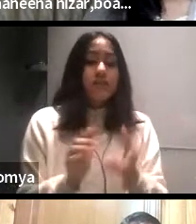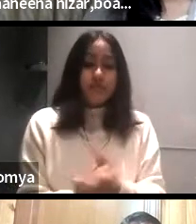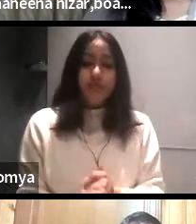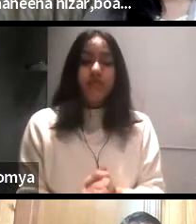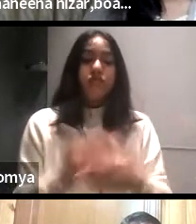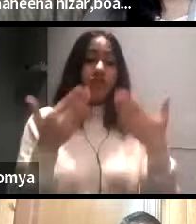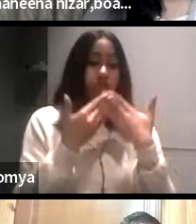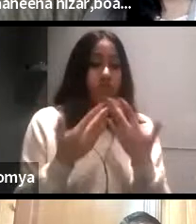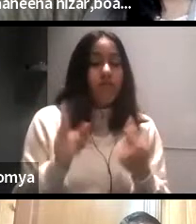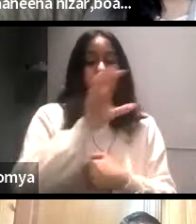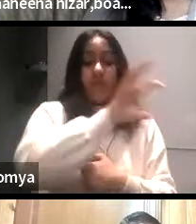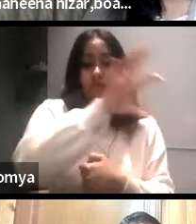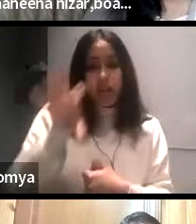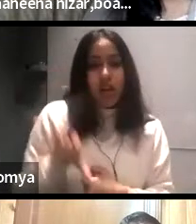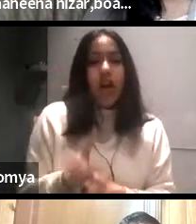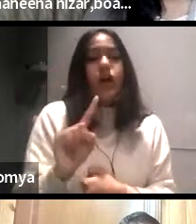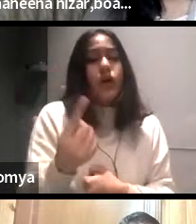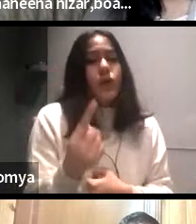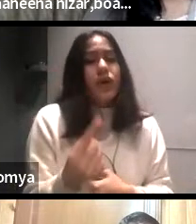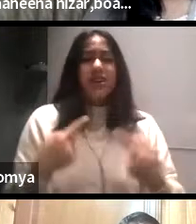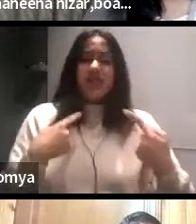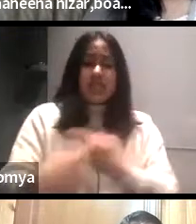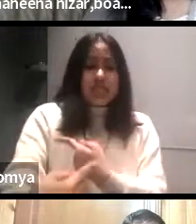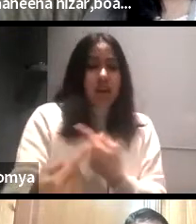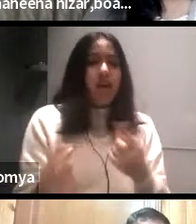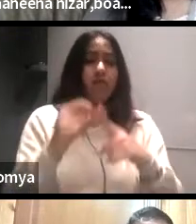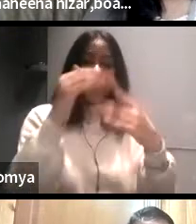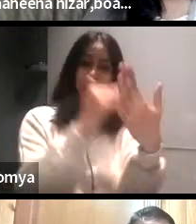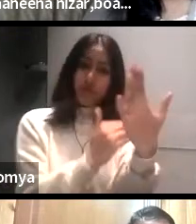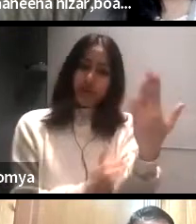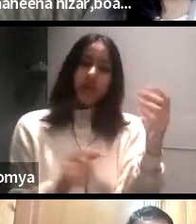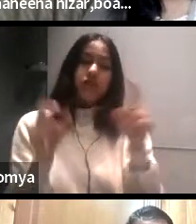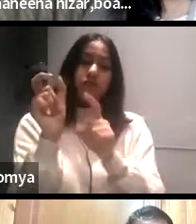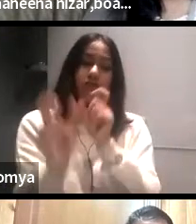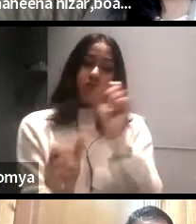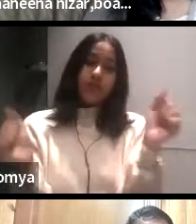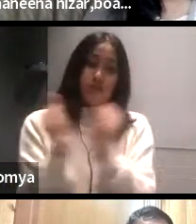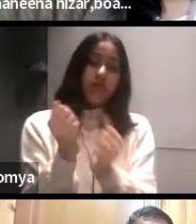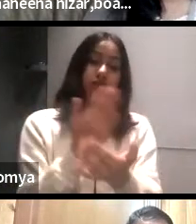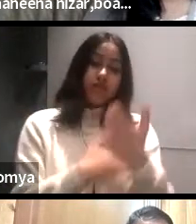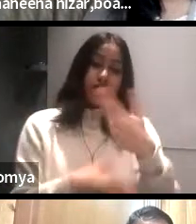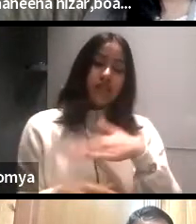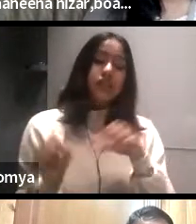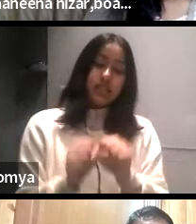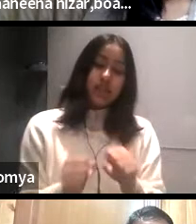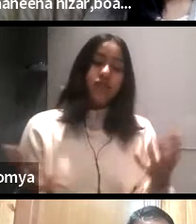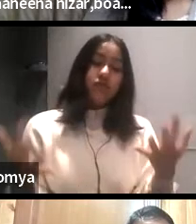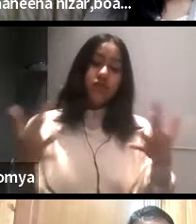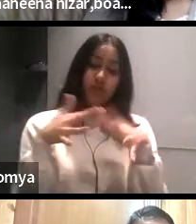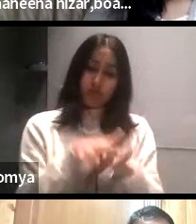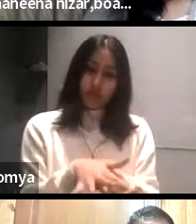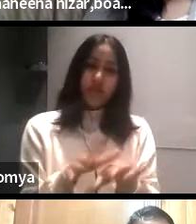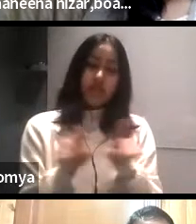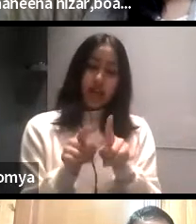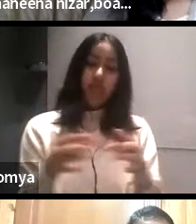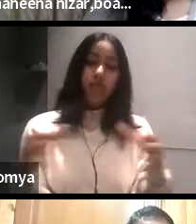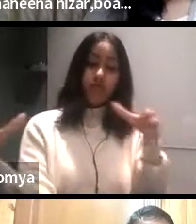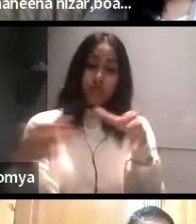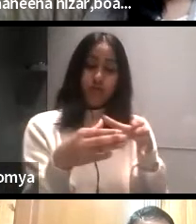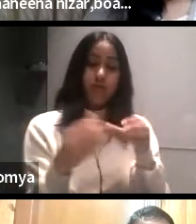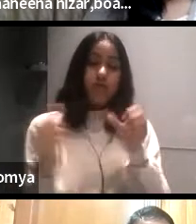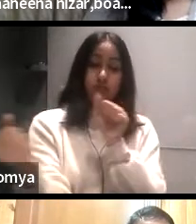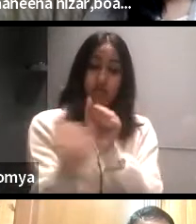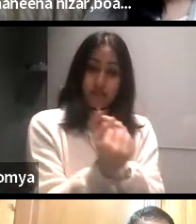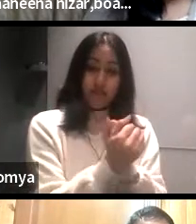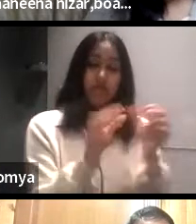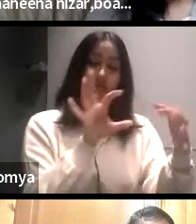institutions rather than looking at dedicated programs for persons with disabilities. So we collaborate with many training institutions,